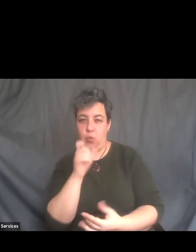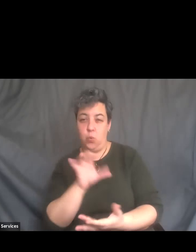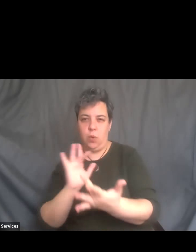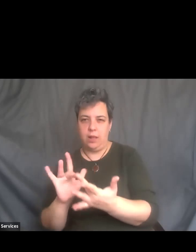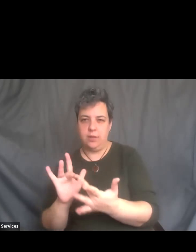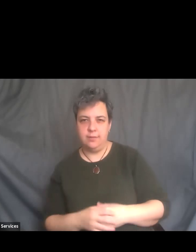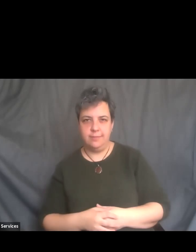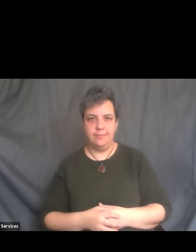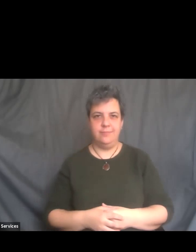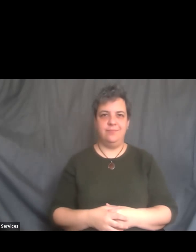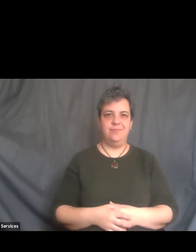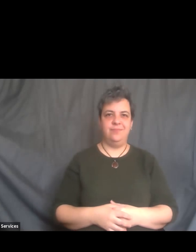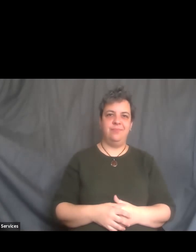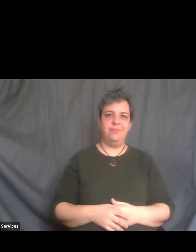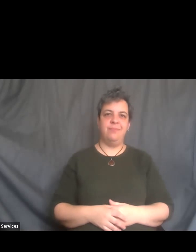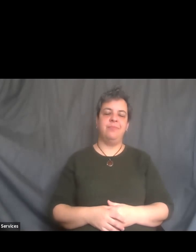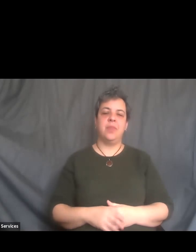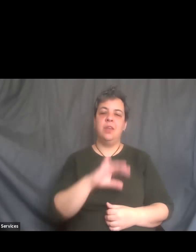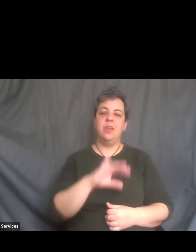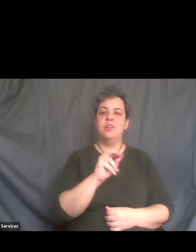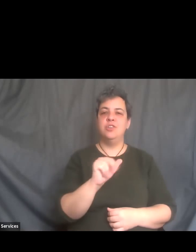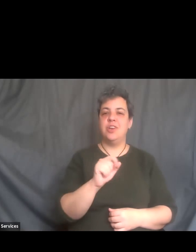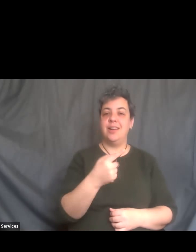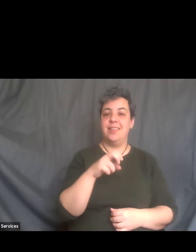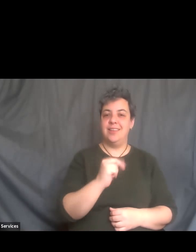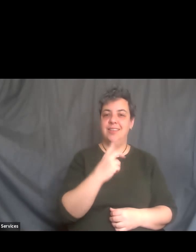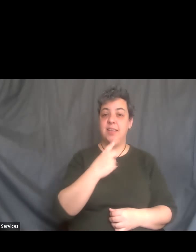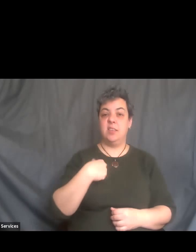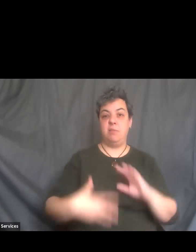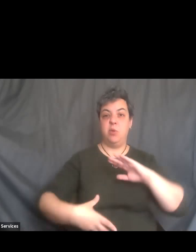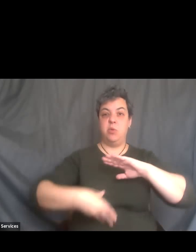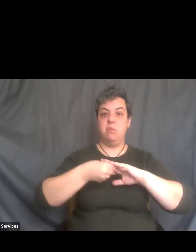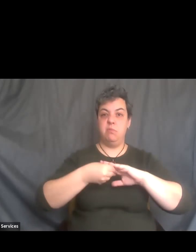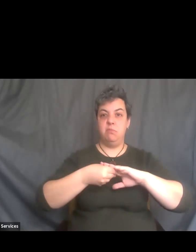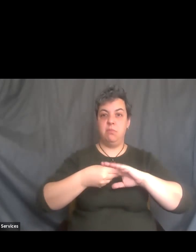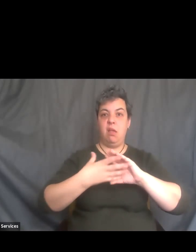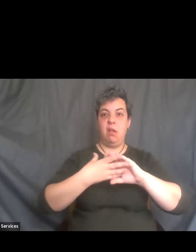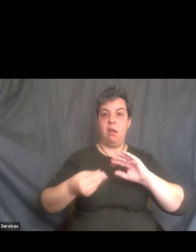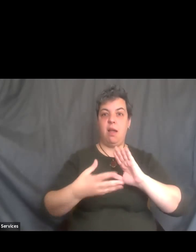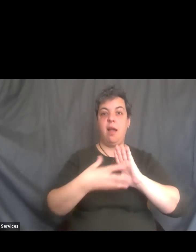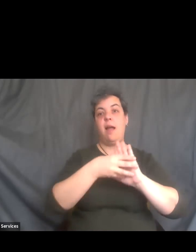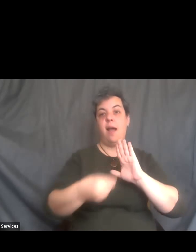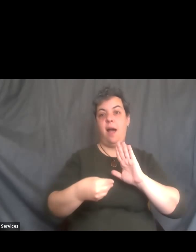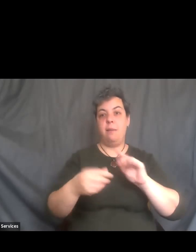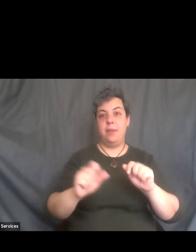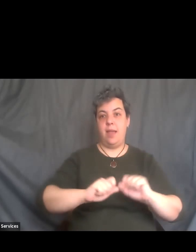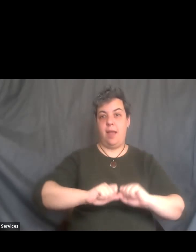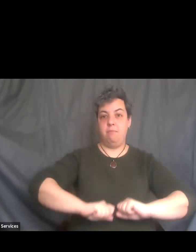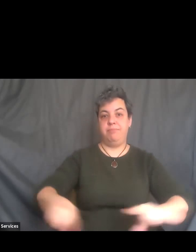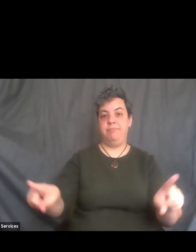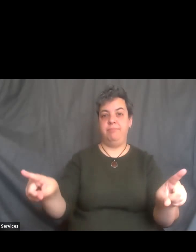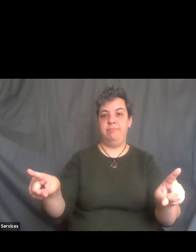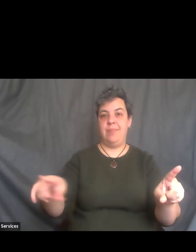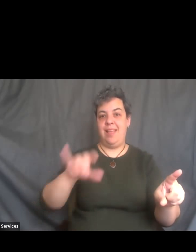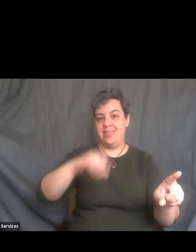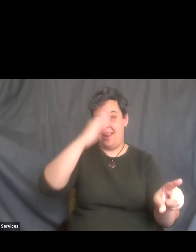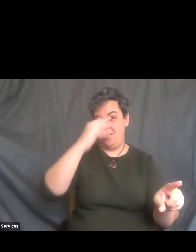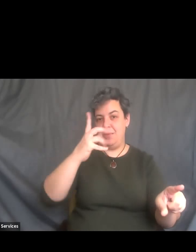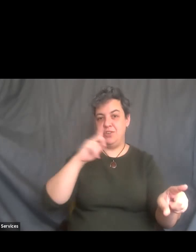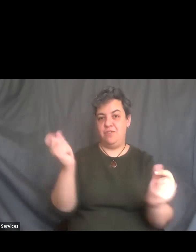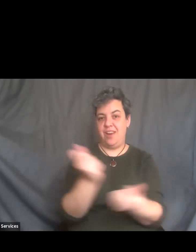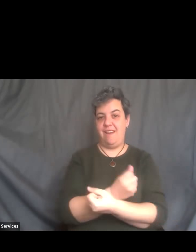I'm just going to copy and paste that and send it to everybody. Michael, thank you so much for putting that in the chat. I'm just